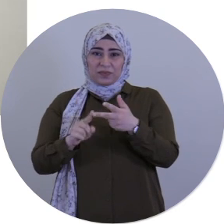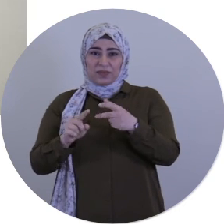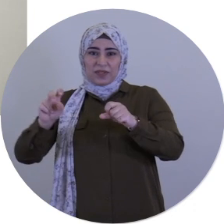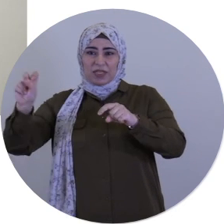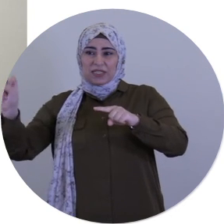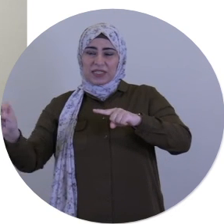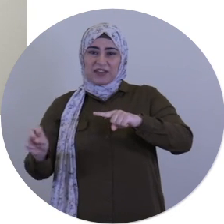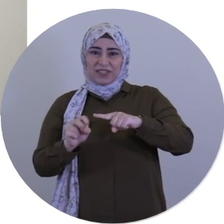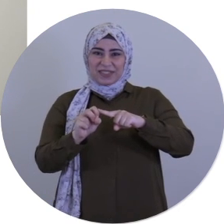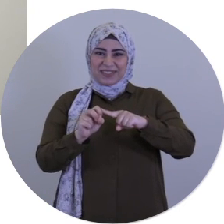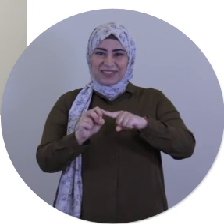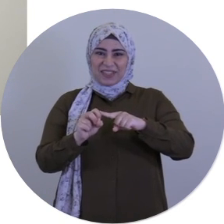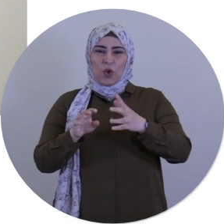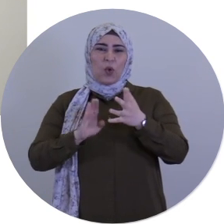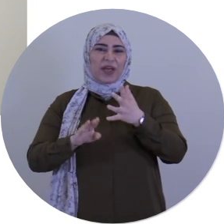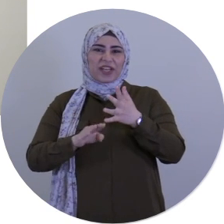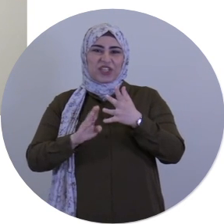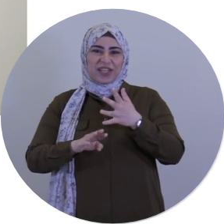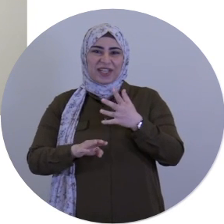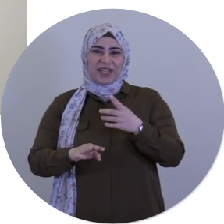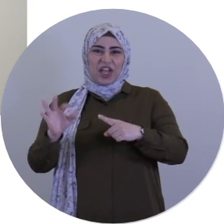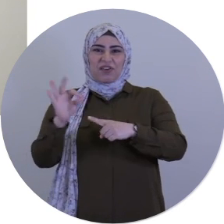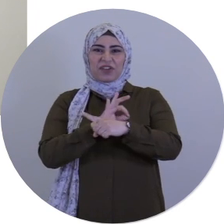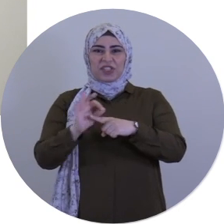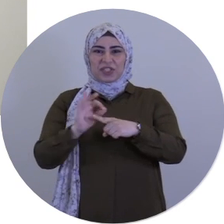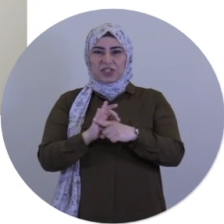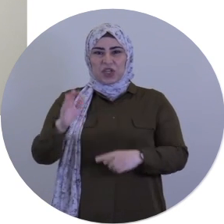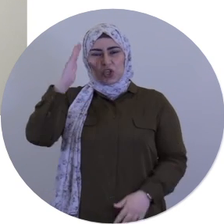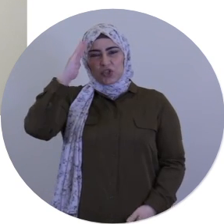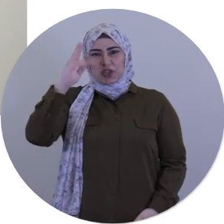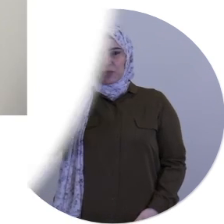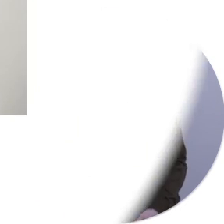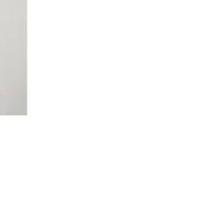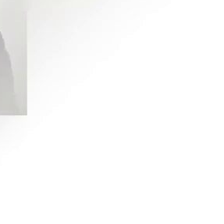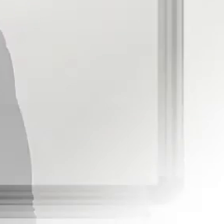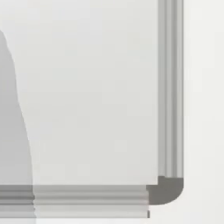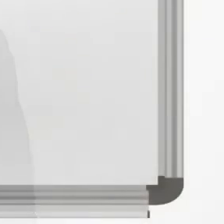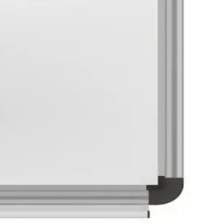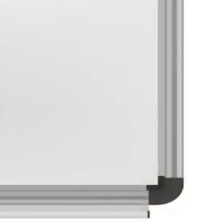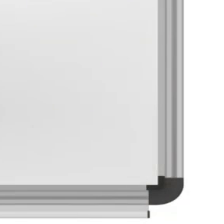suffixes. We also took a look at language functions and how to tackle them. Thank you for watching.